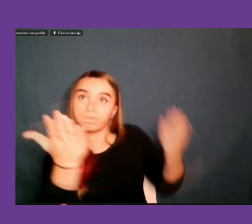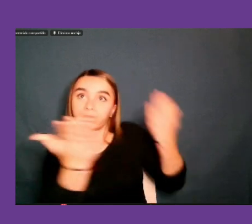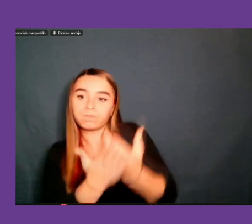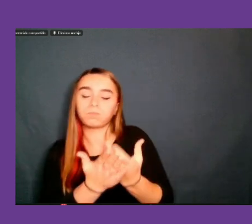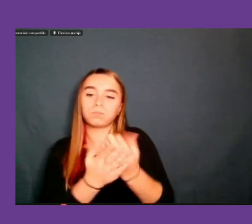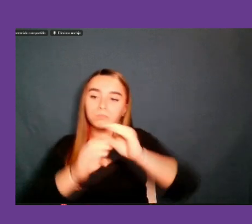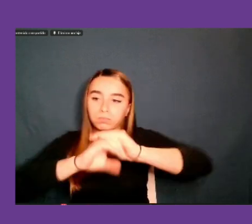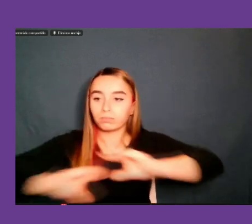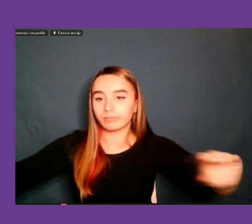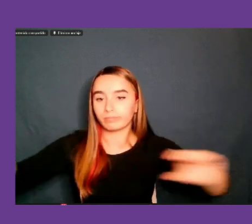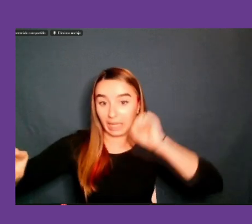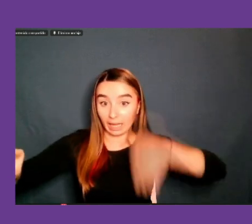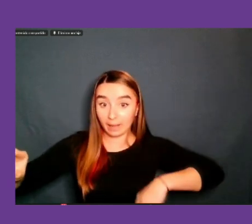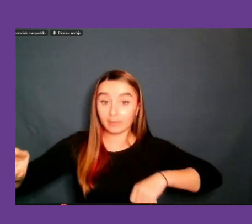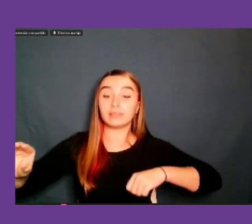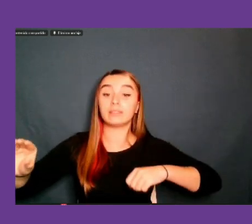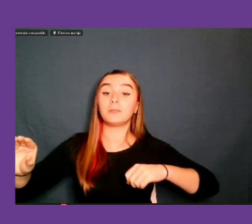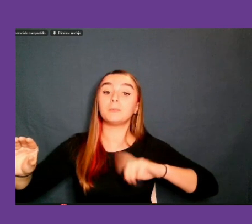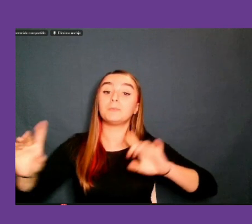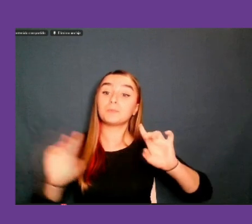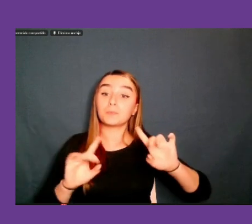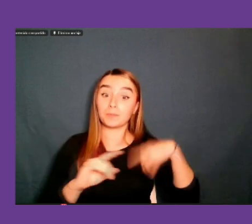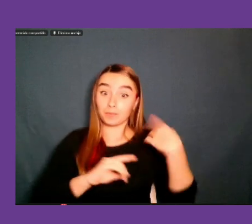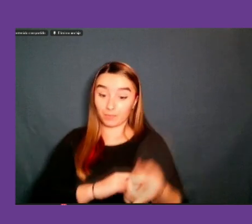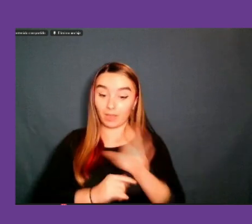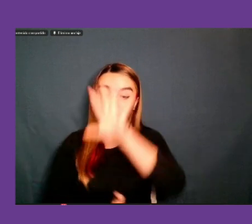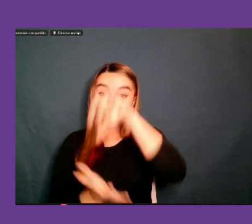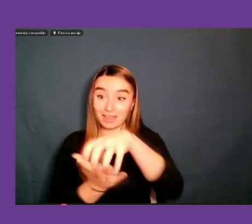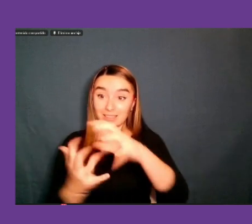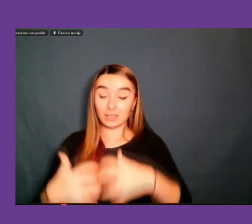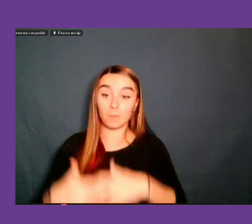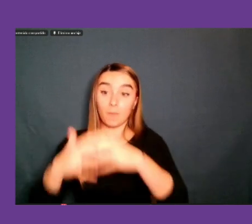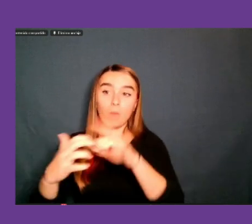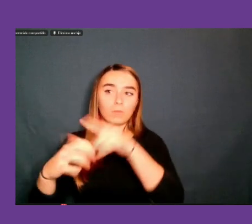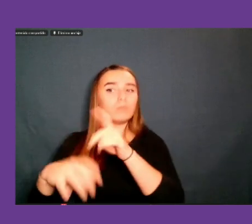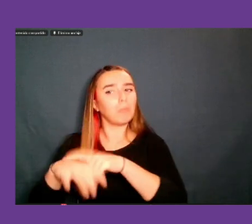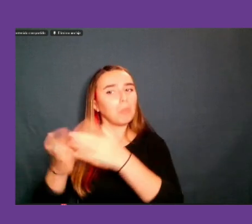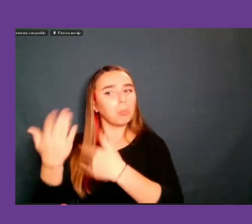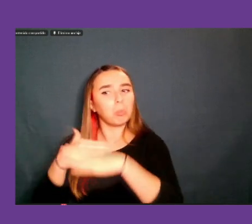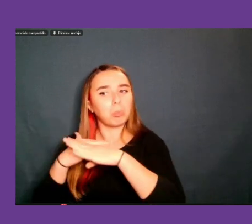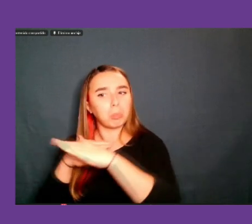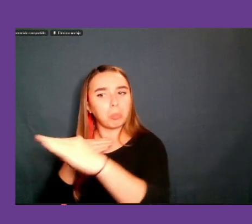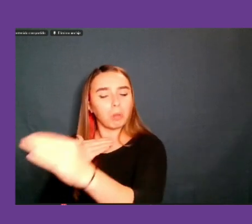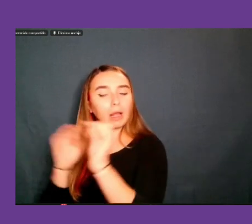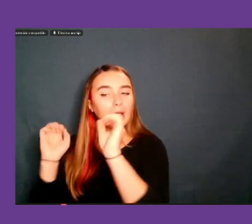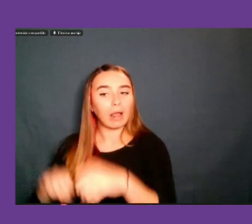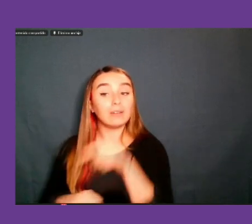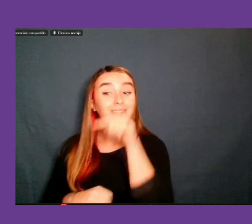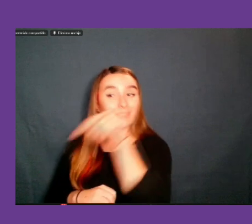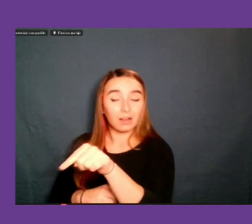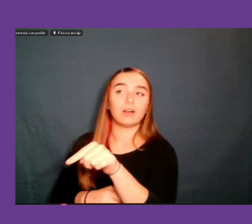and based on that to create an agency that can be sustainable over time and can really become the